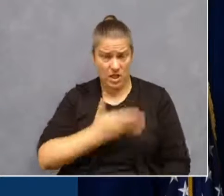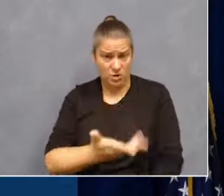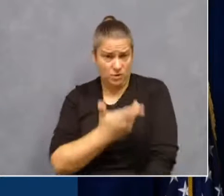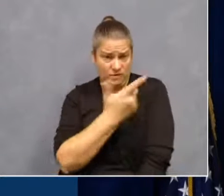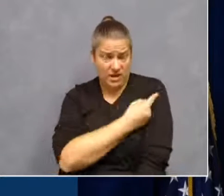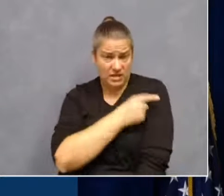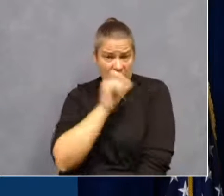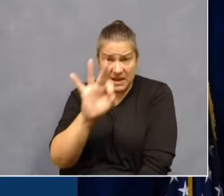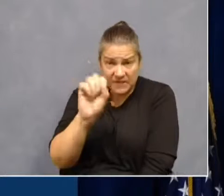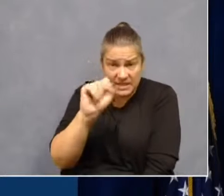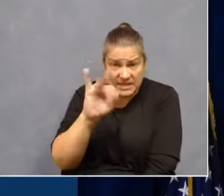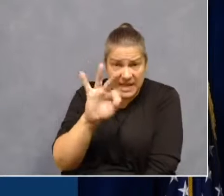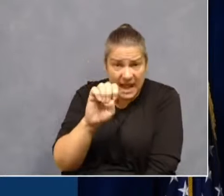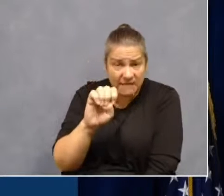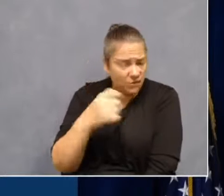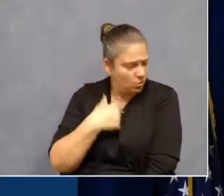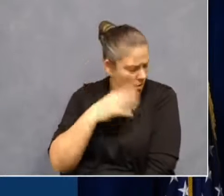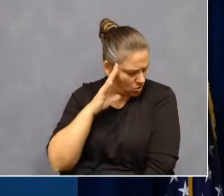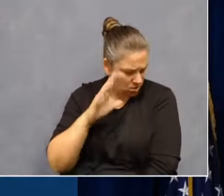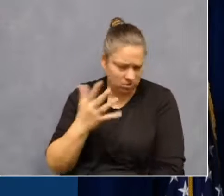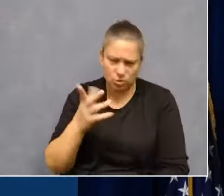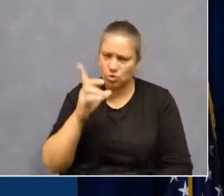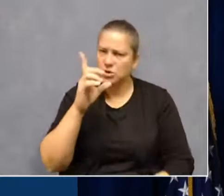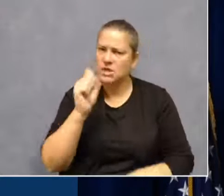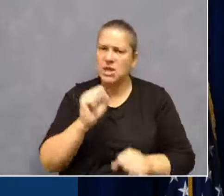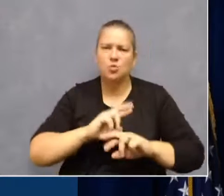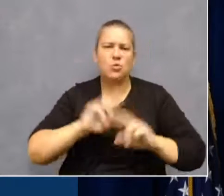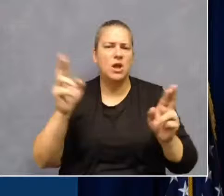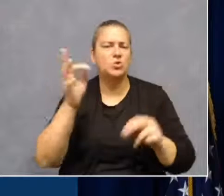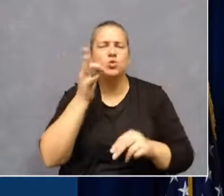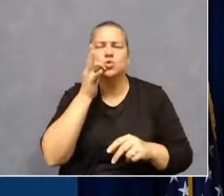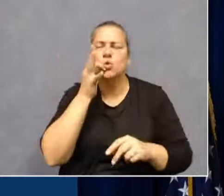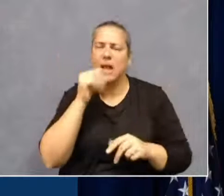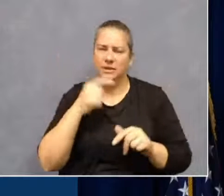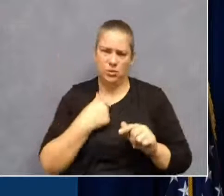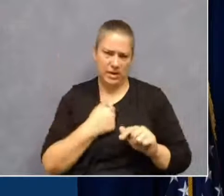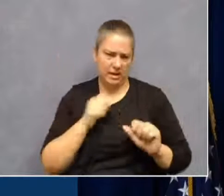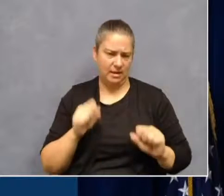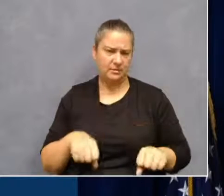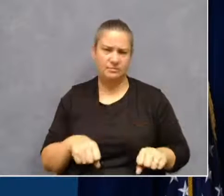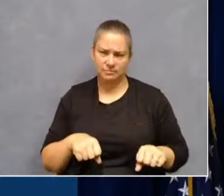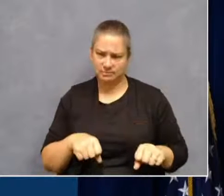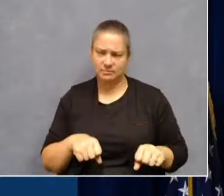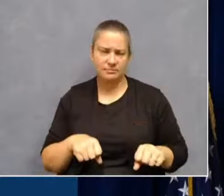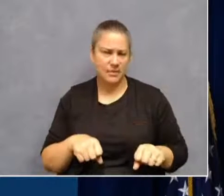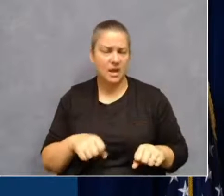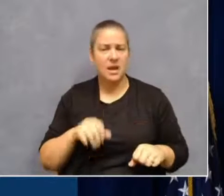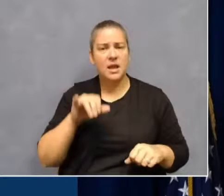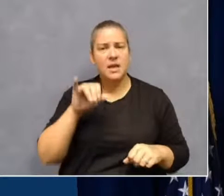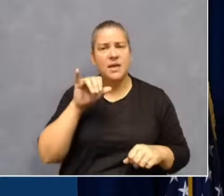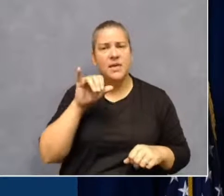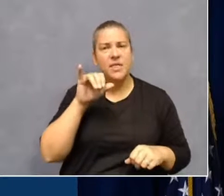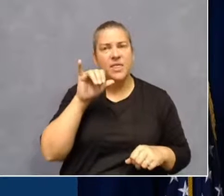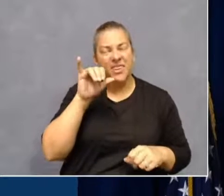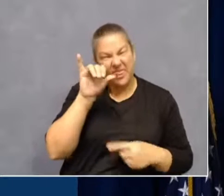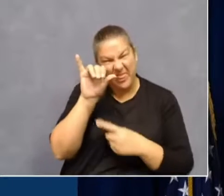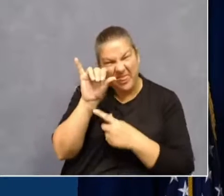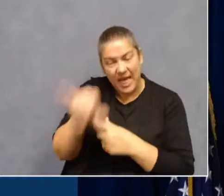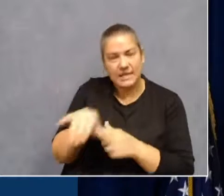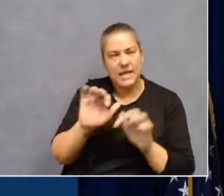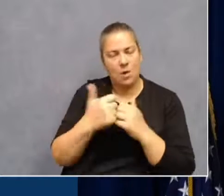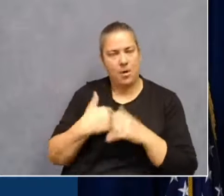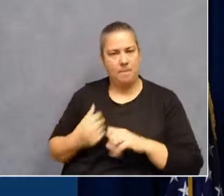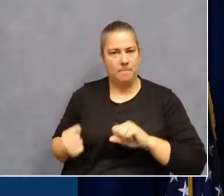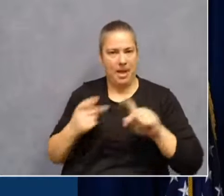just as quick as we can get it to them. That's how we get back to normal. And I'm certainly looking